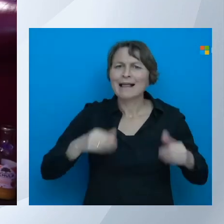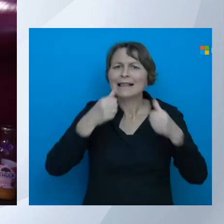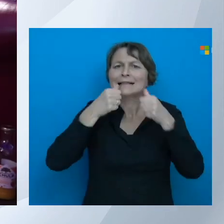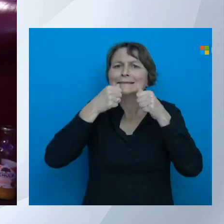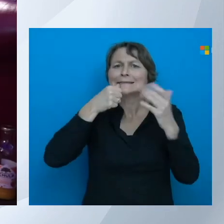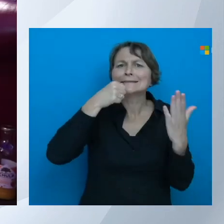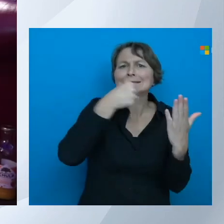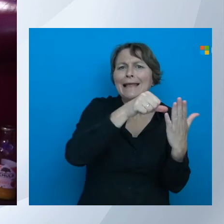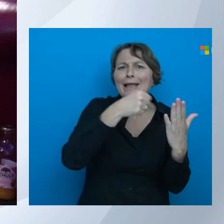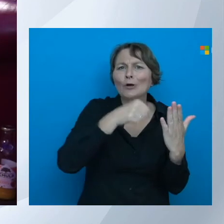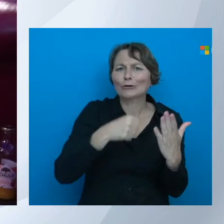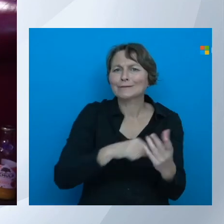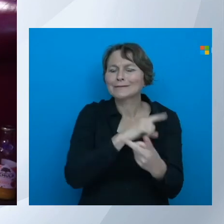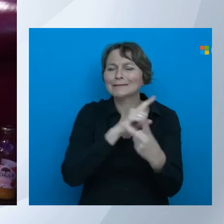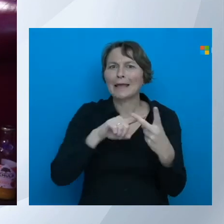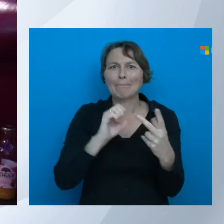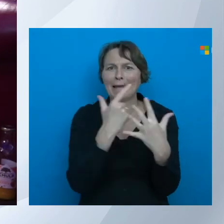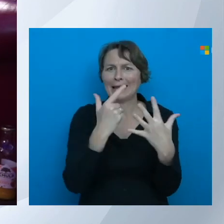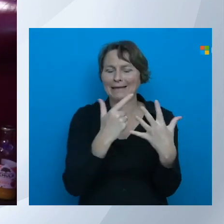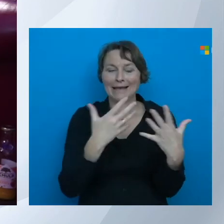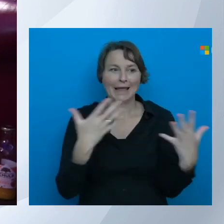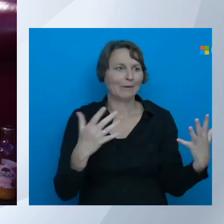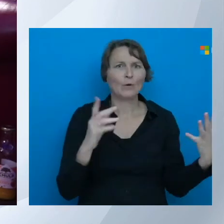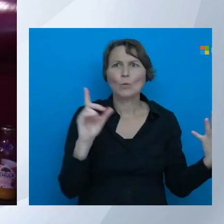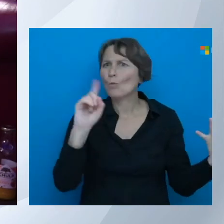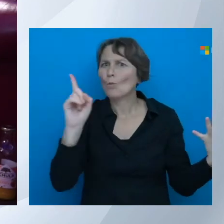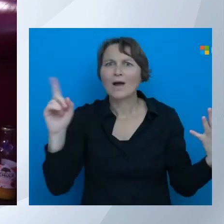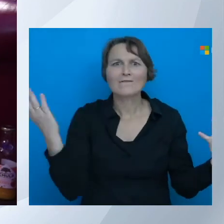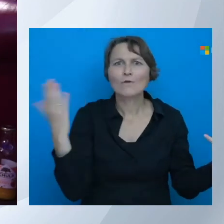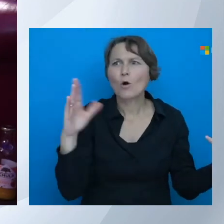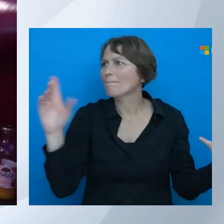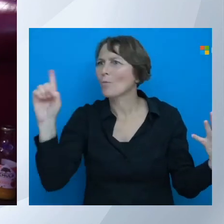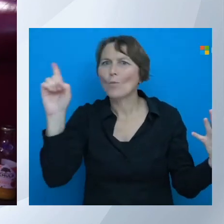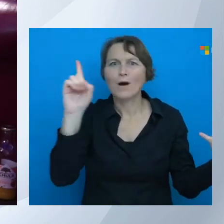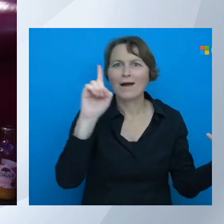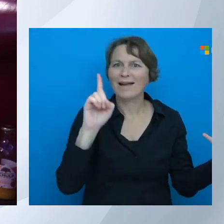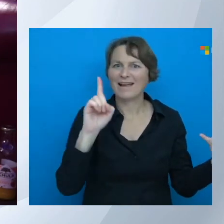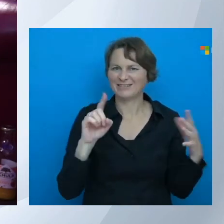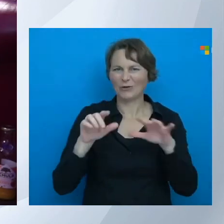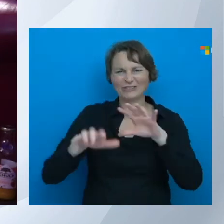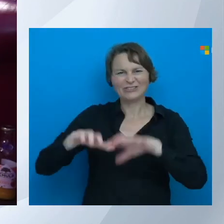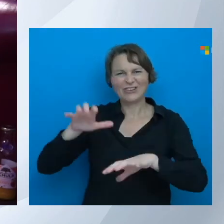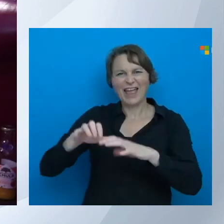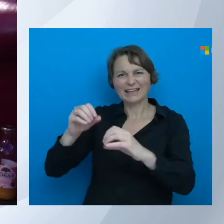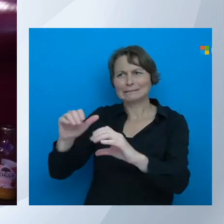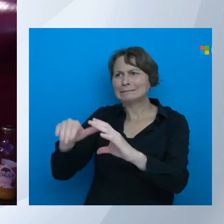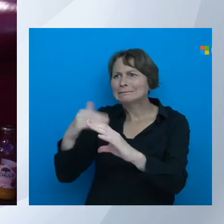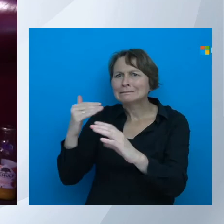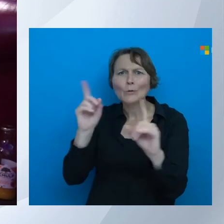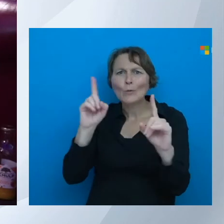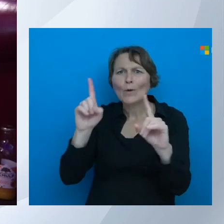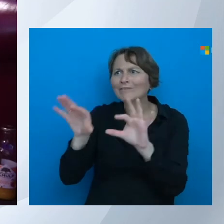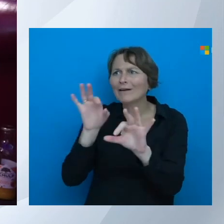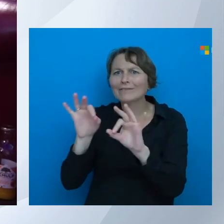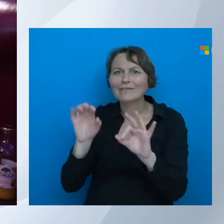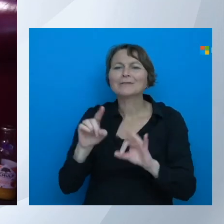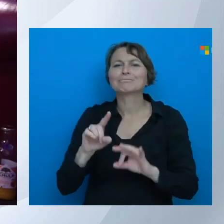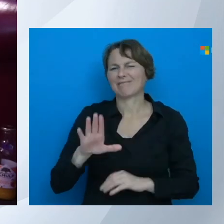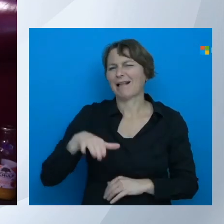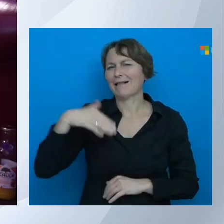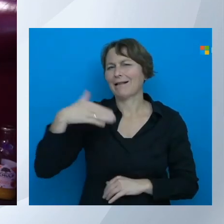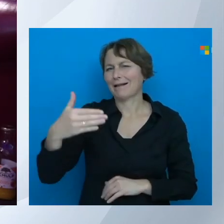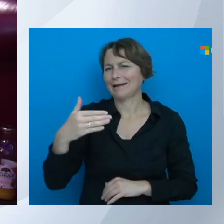in the chat where those stickers come from. I bet Susanna can answer that later on when she has a